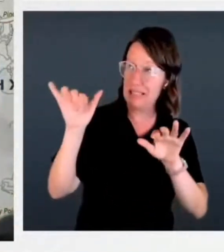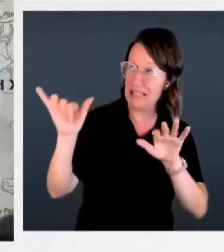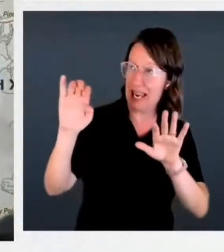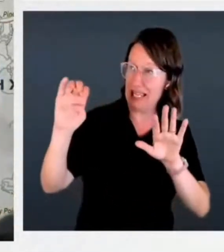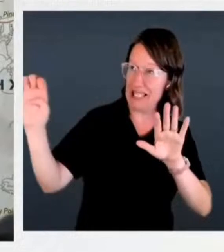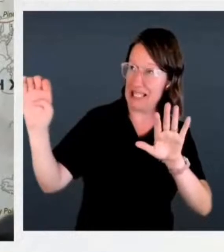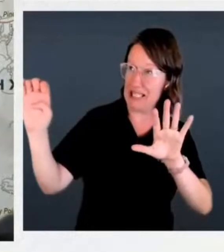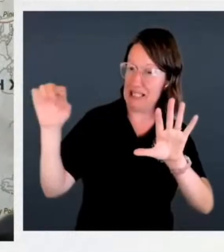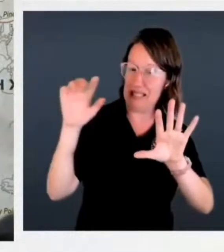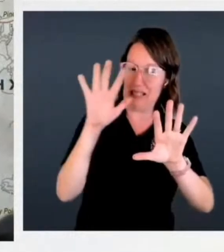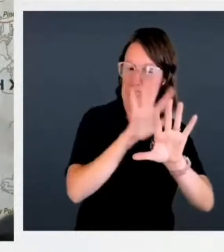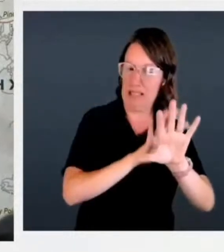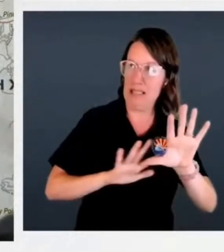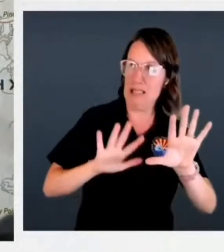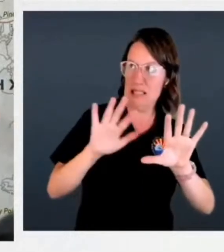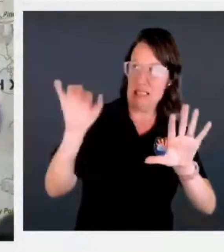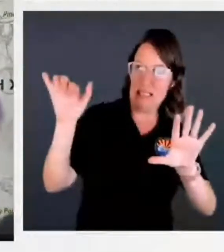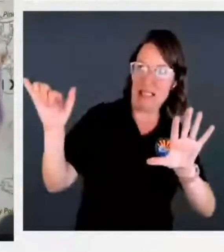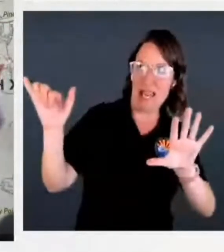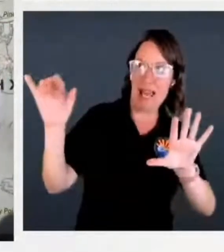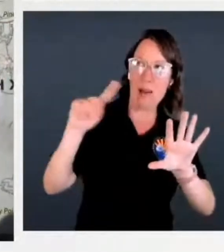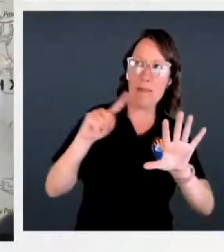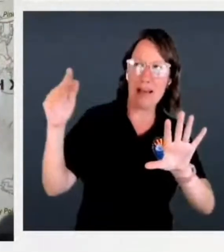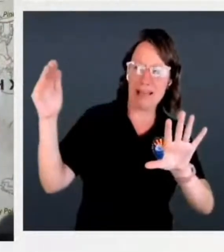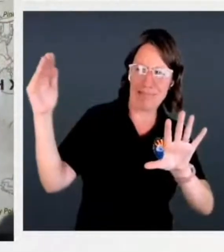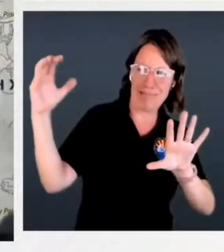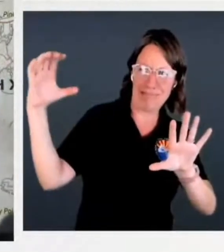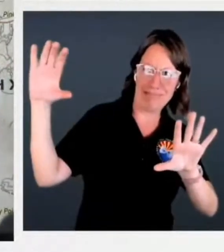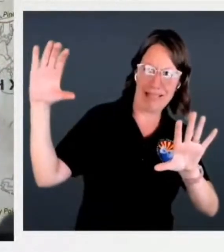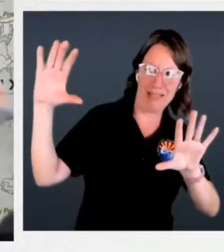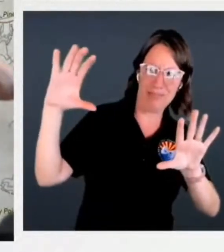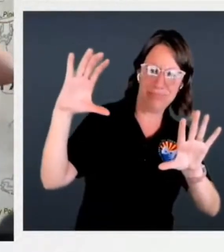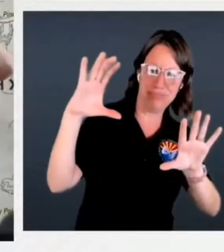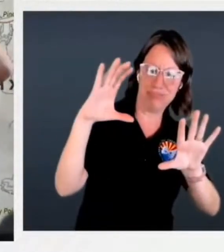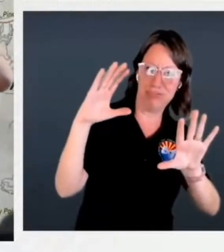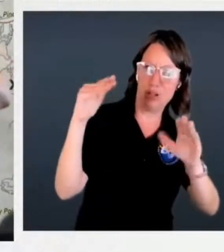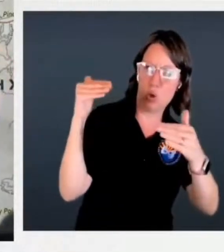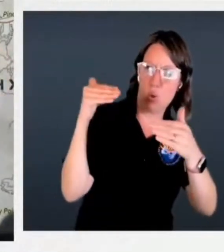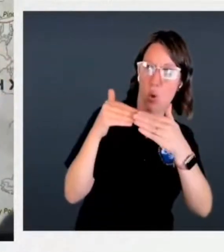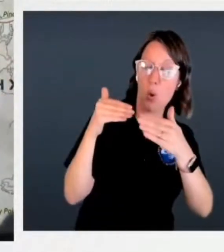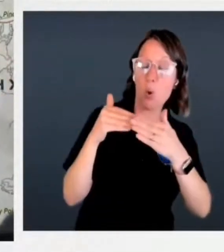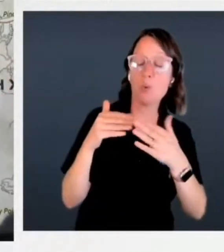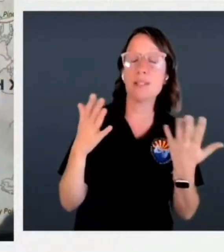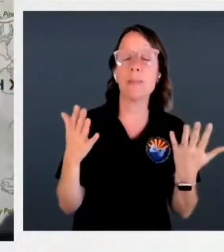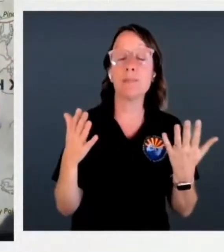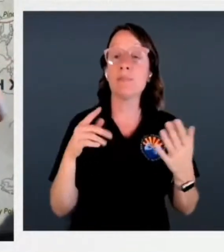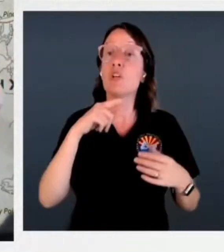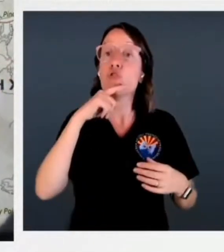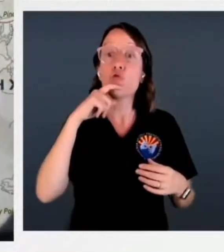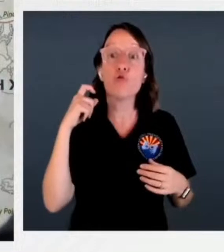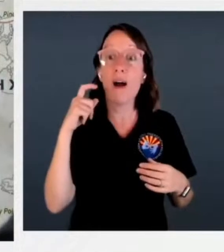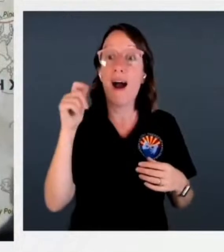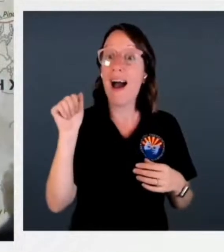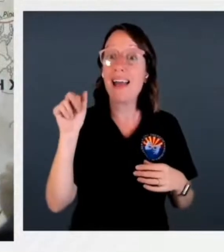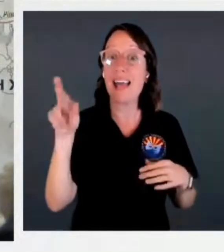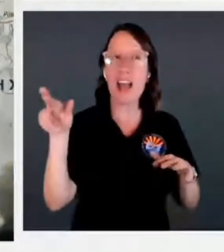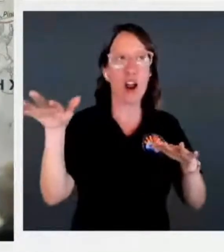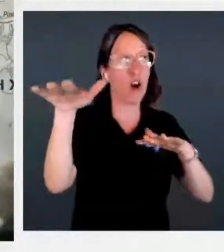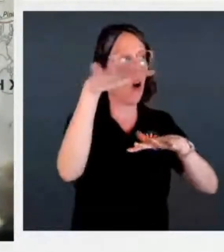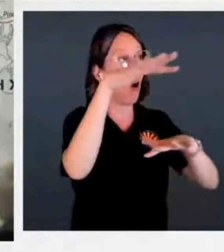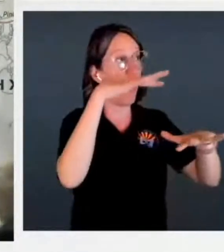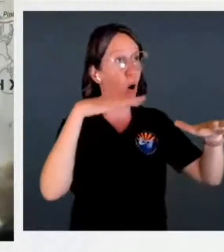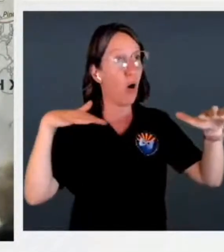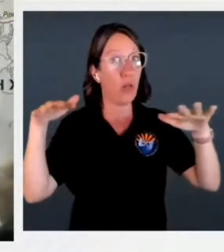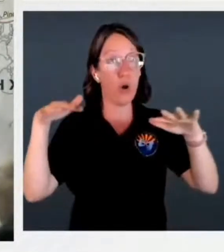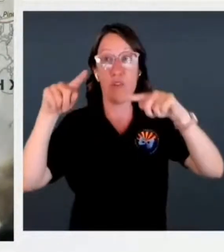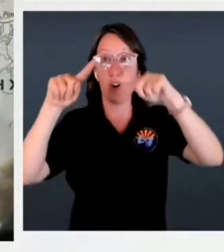close. And the problem with the additional problem with these thunderstorms is with the dry air mass that's been in place for so long, they're going to be